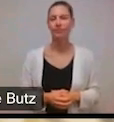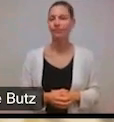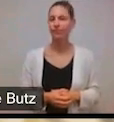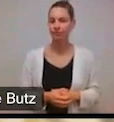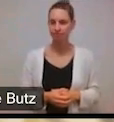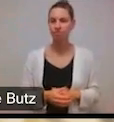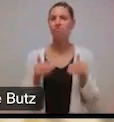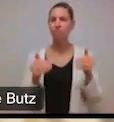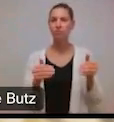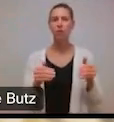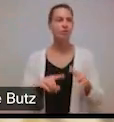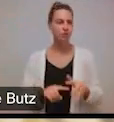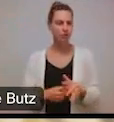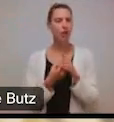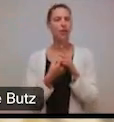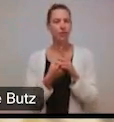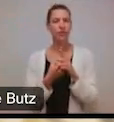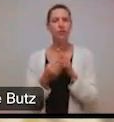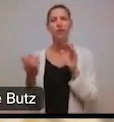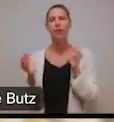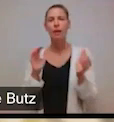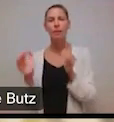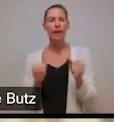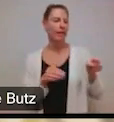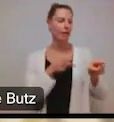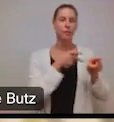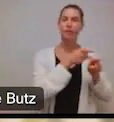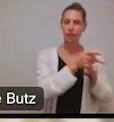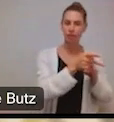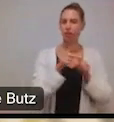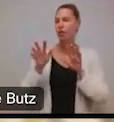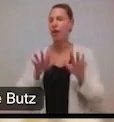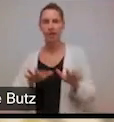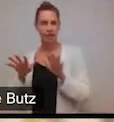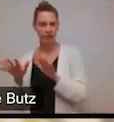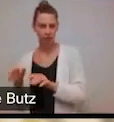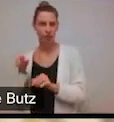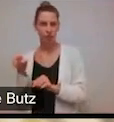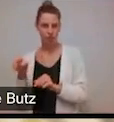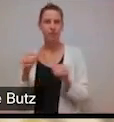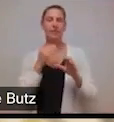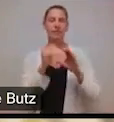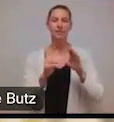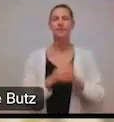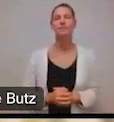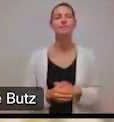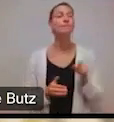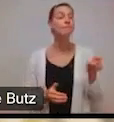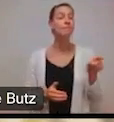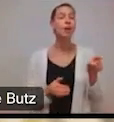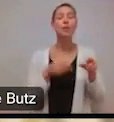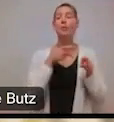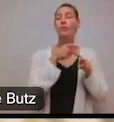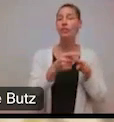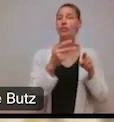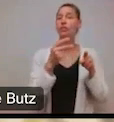So let's start with this comparison between professional and casual emails. So professional